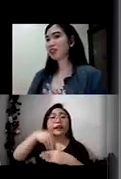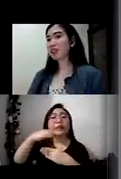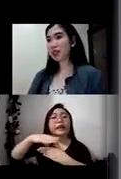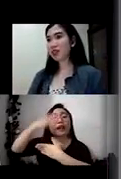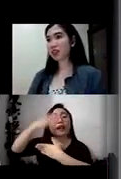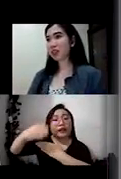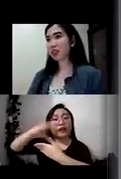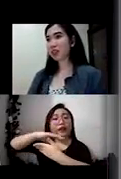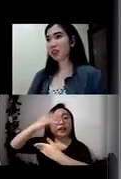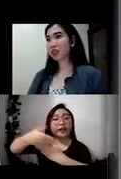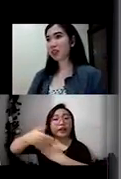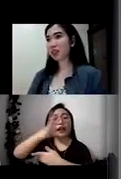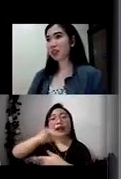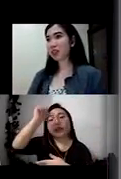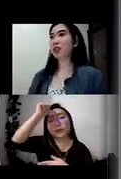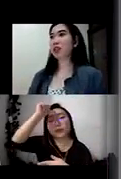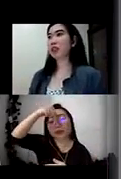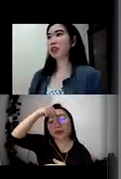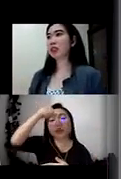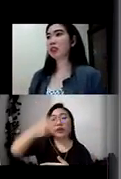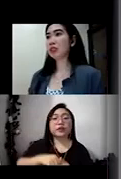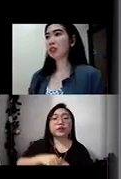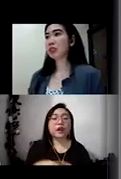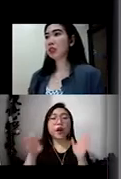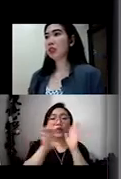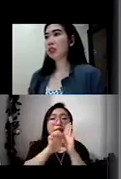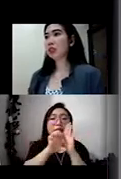and sa reminder. So, example,